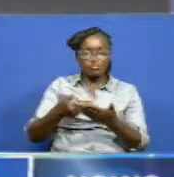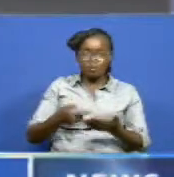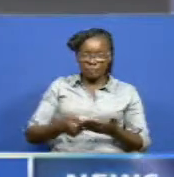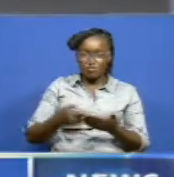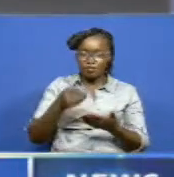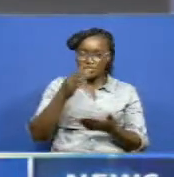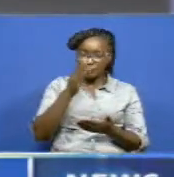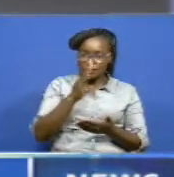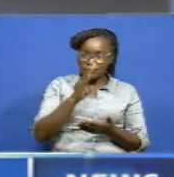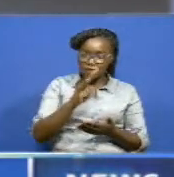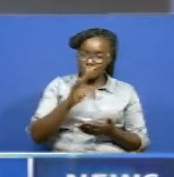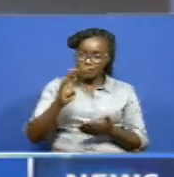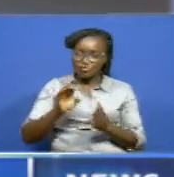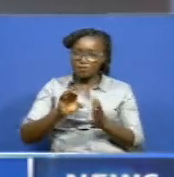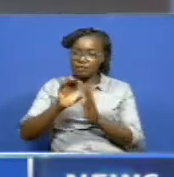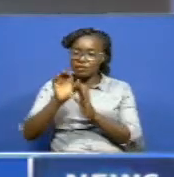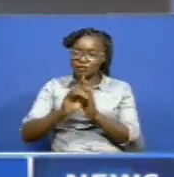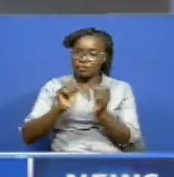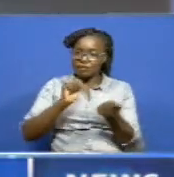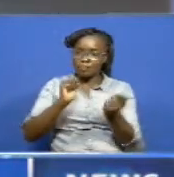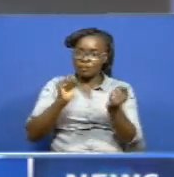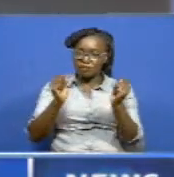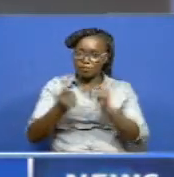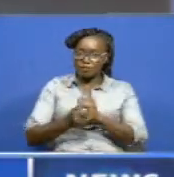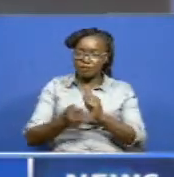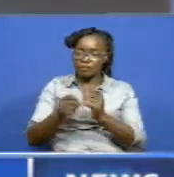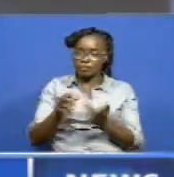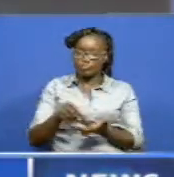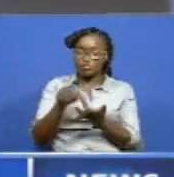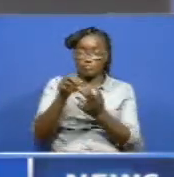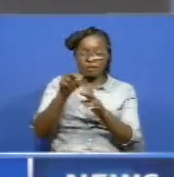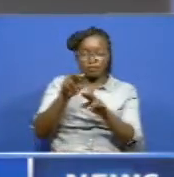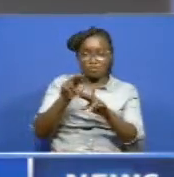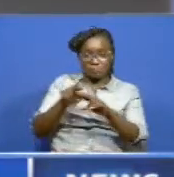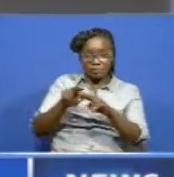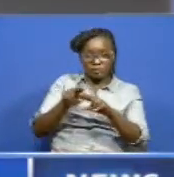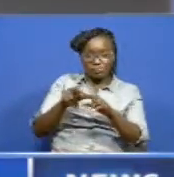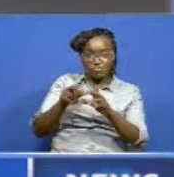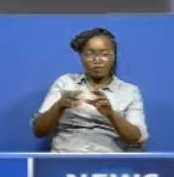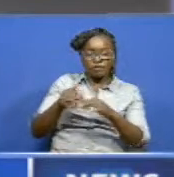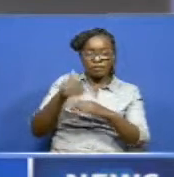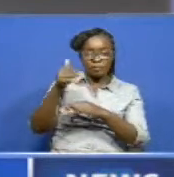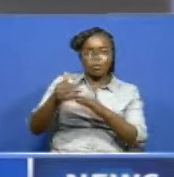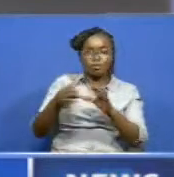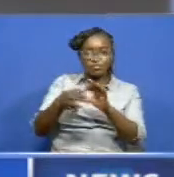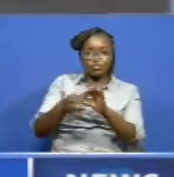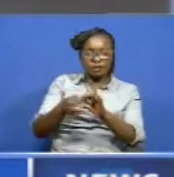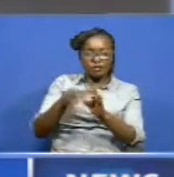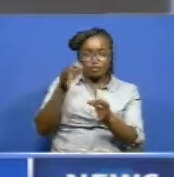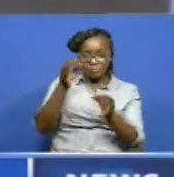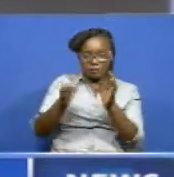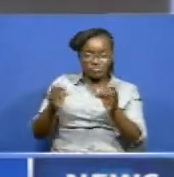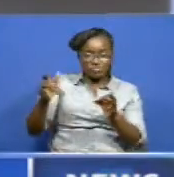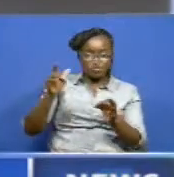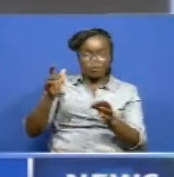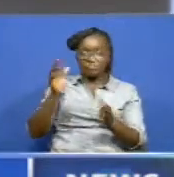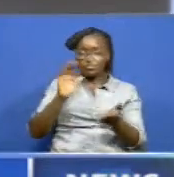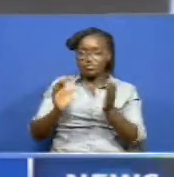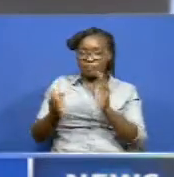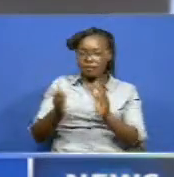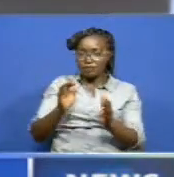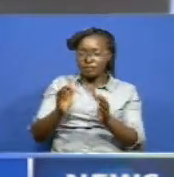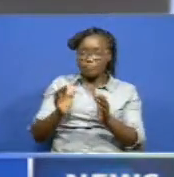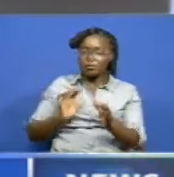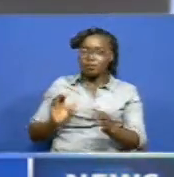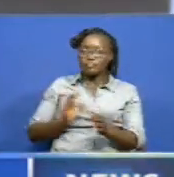2020 in a 2-day special sittings after the Joint Justice and Legal Affairs Committee handed in the